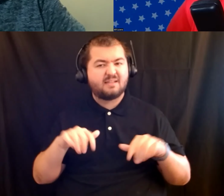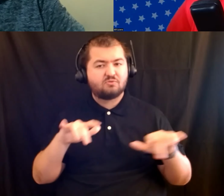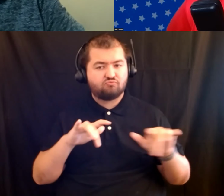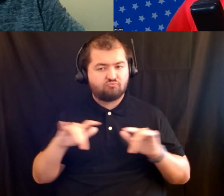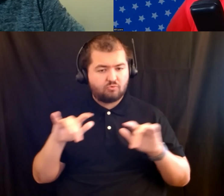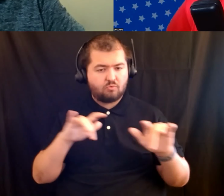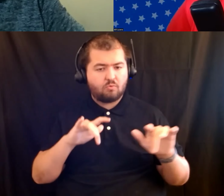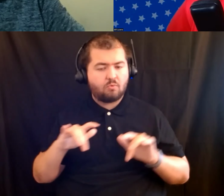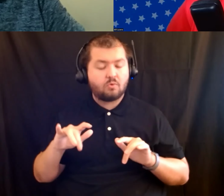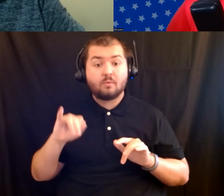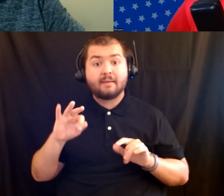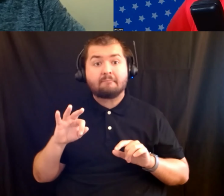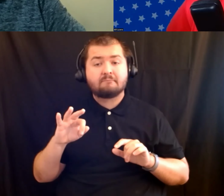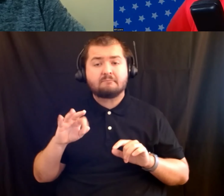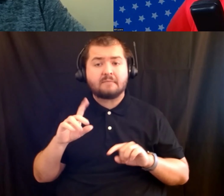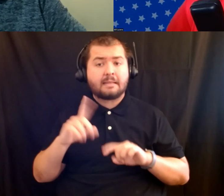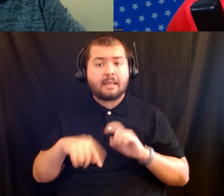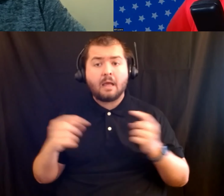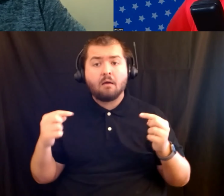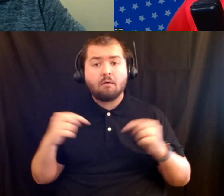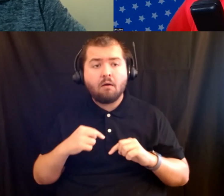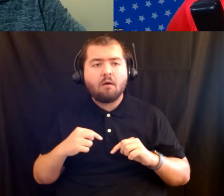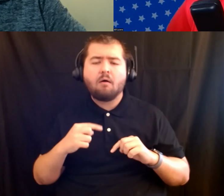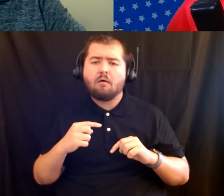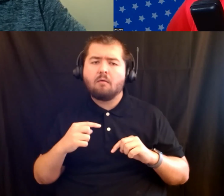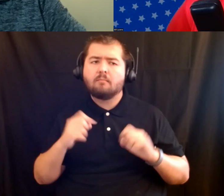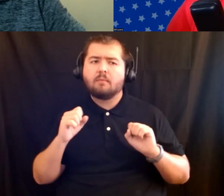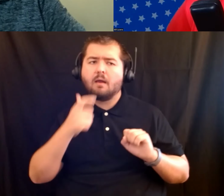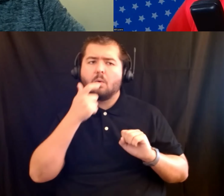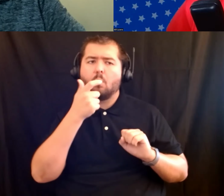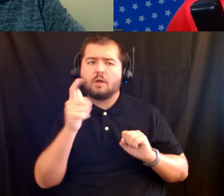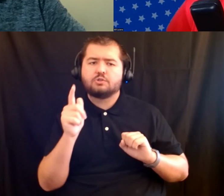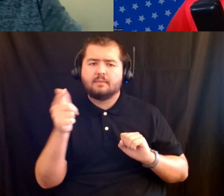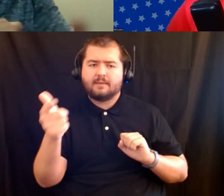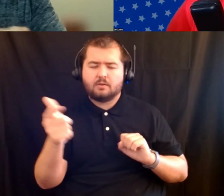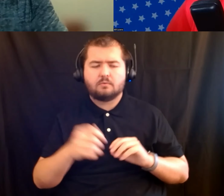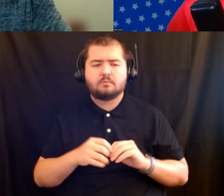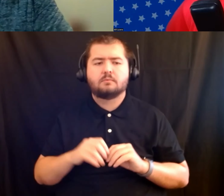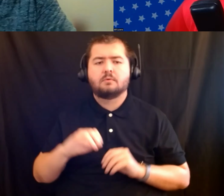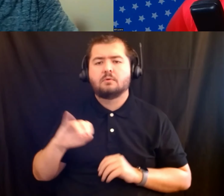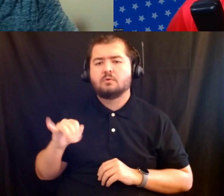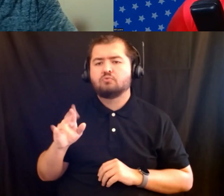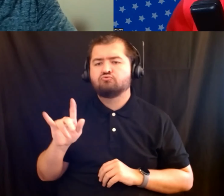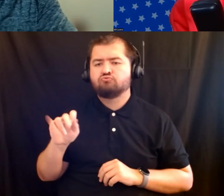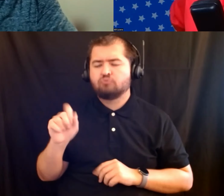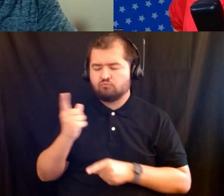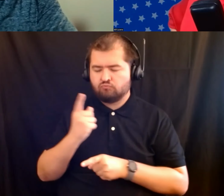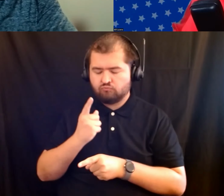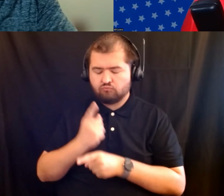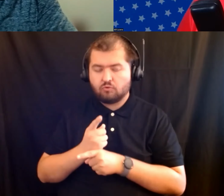available for those who can't come today at some point, correct? Yes, we'll have this recording available on the